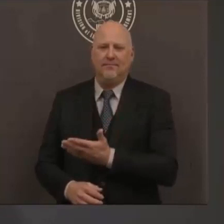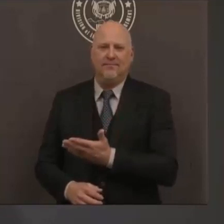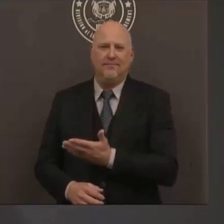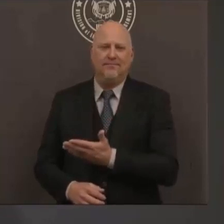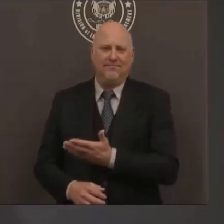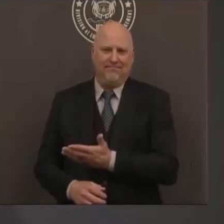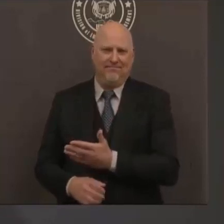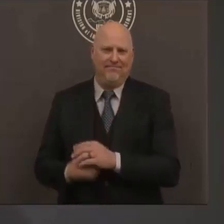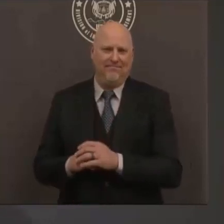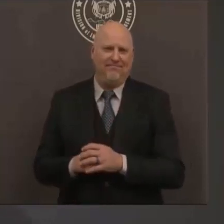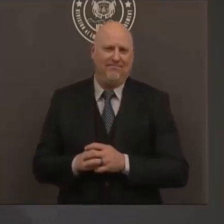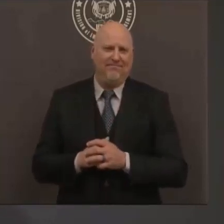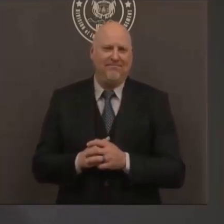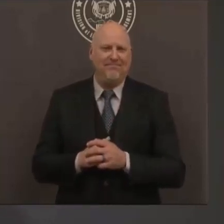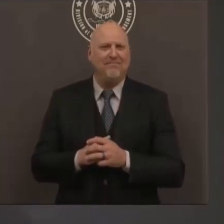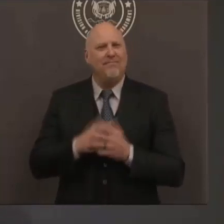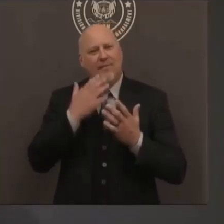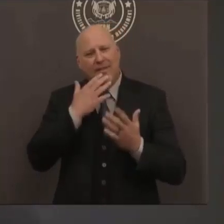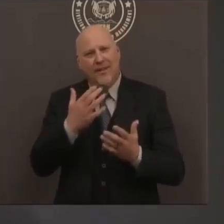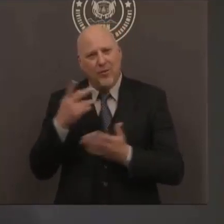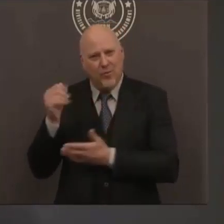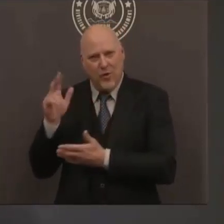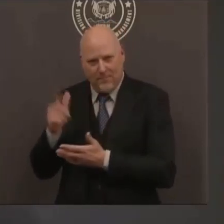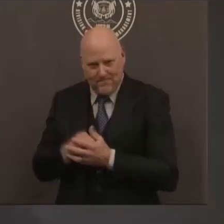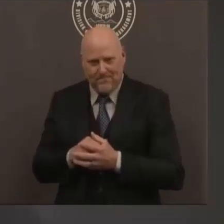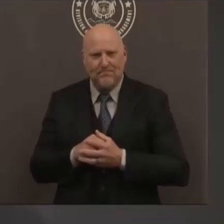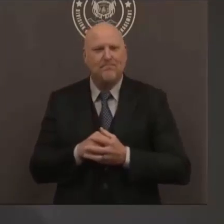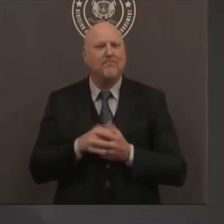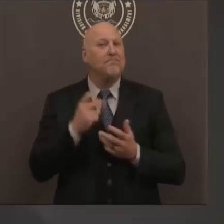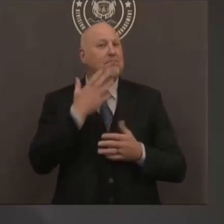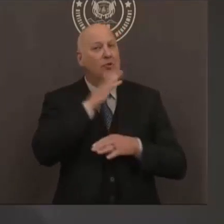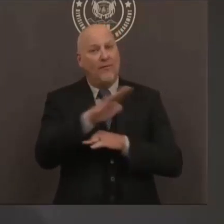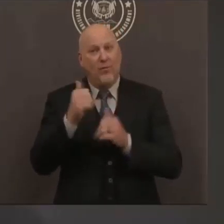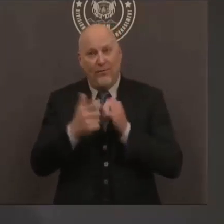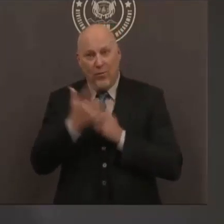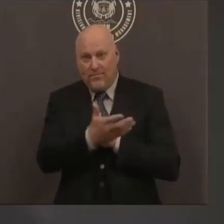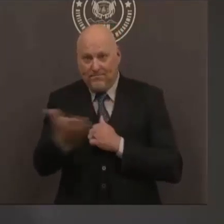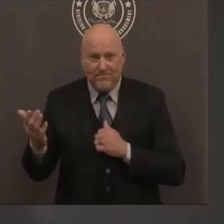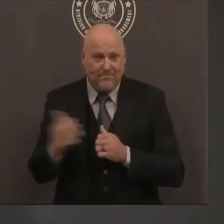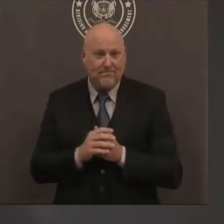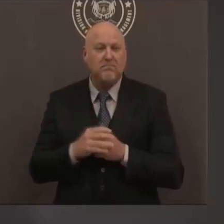Okay, thank you, Paul. Good afternoon. So we have now